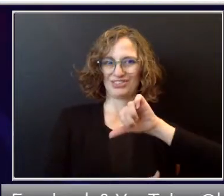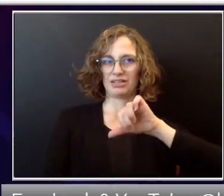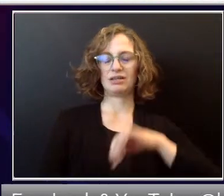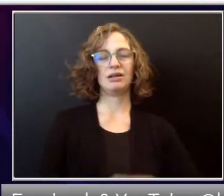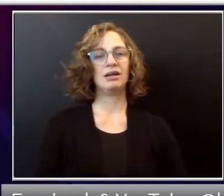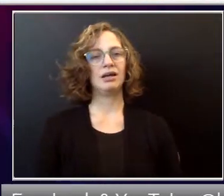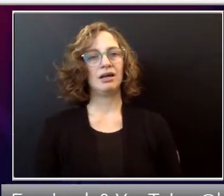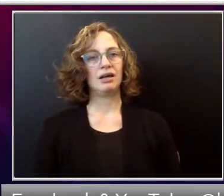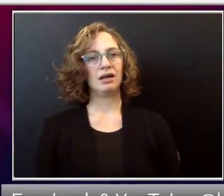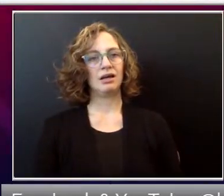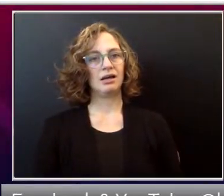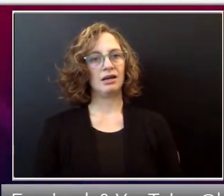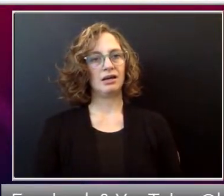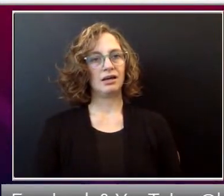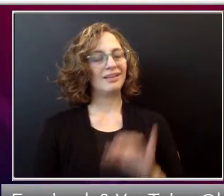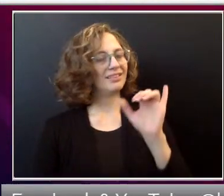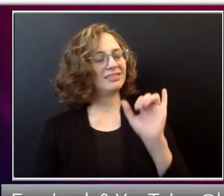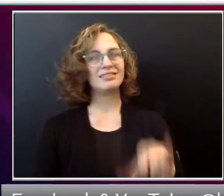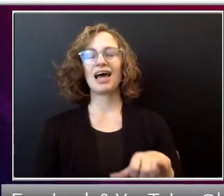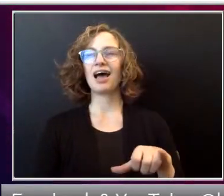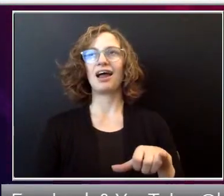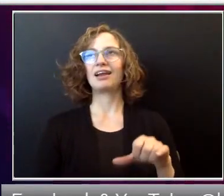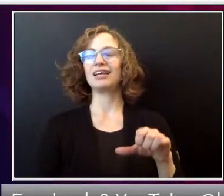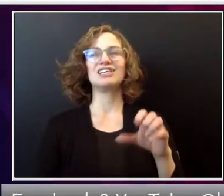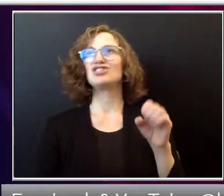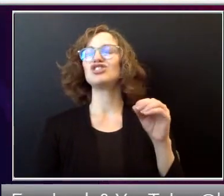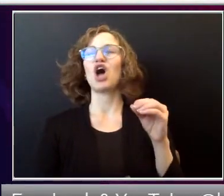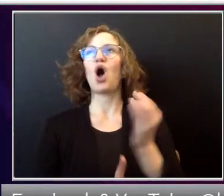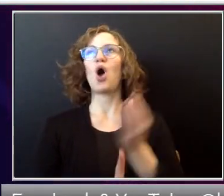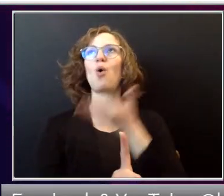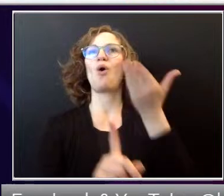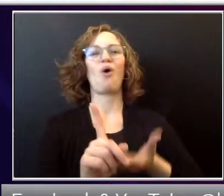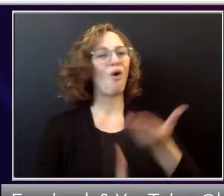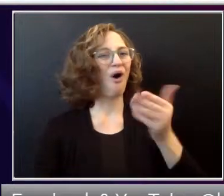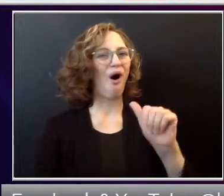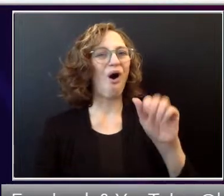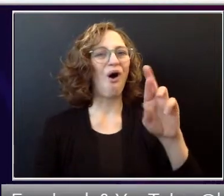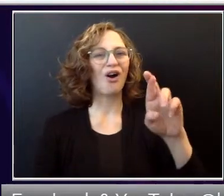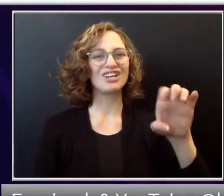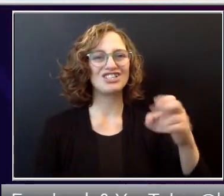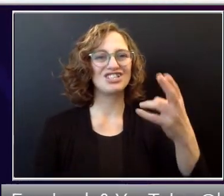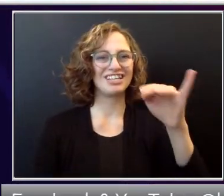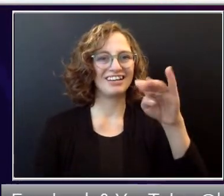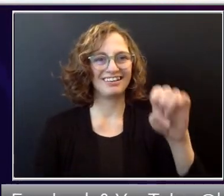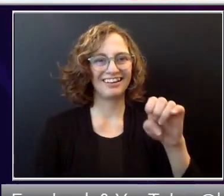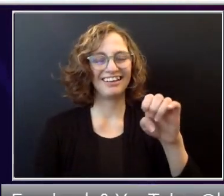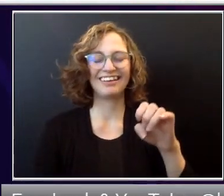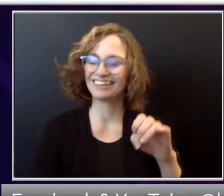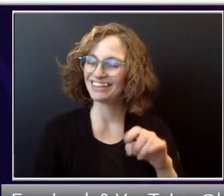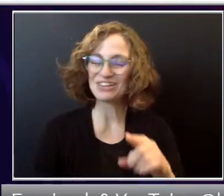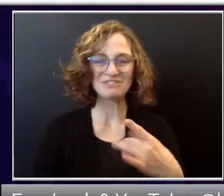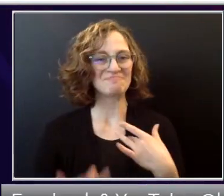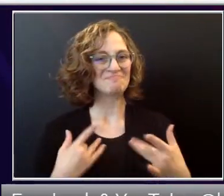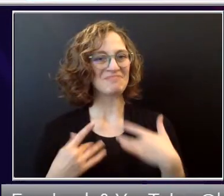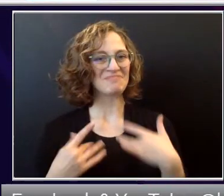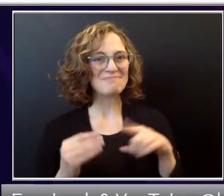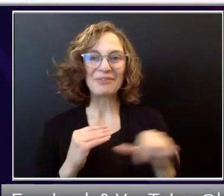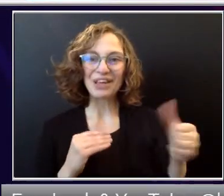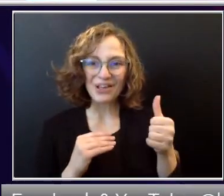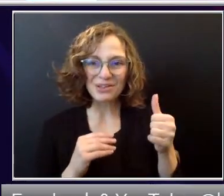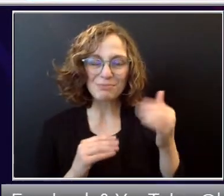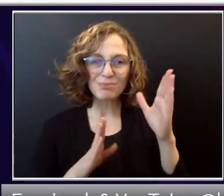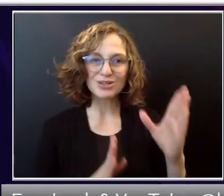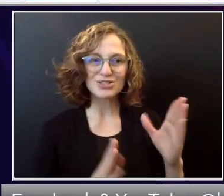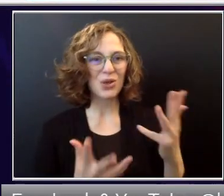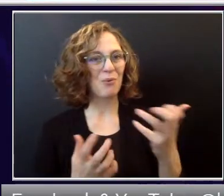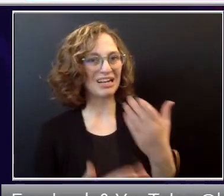Archie, to be worried again about the other people in this. She wants to say thank you, but she's worried it might hurt them. I can see Dr.